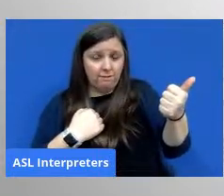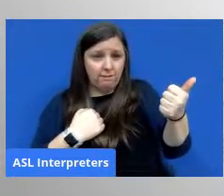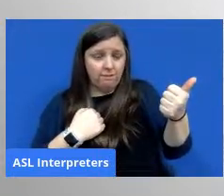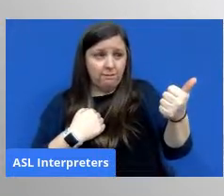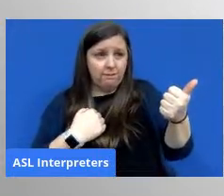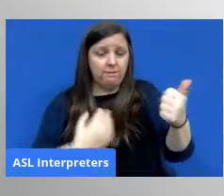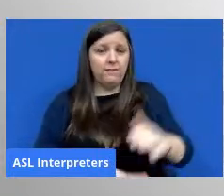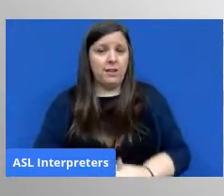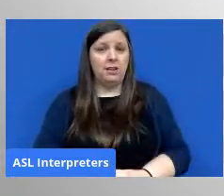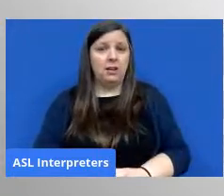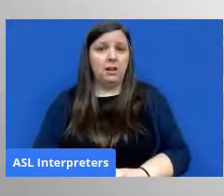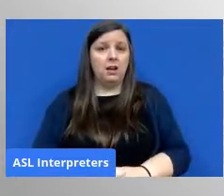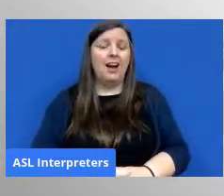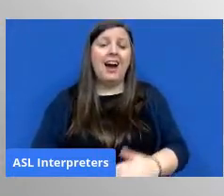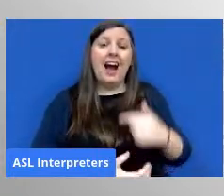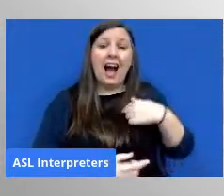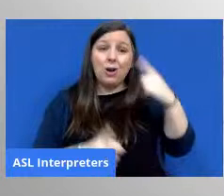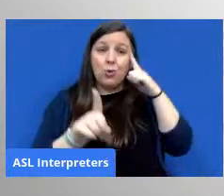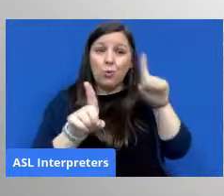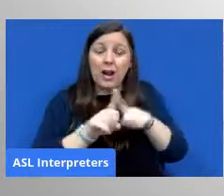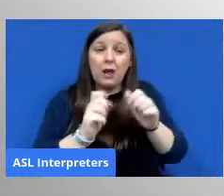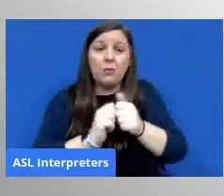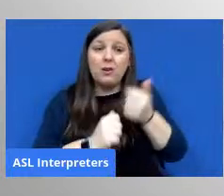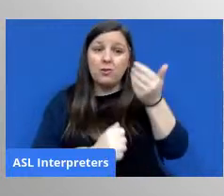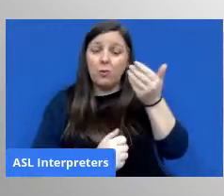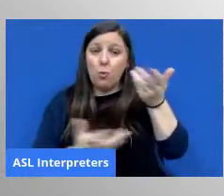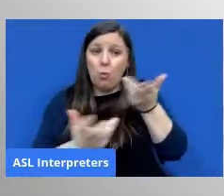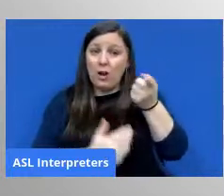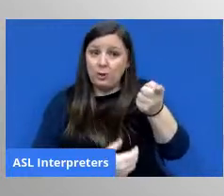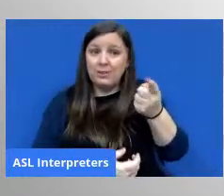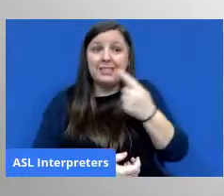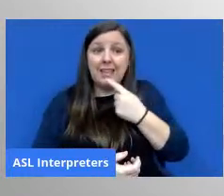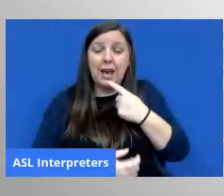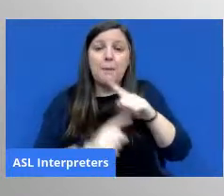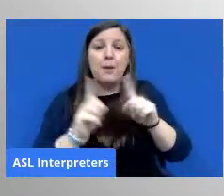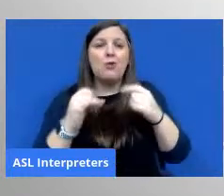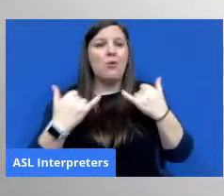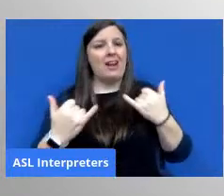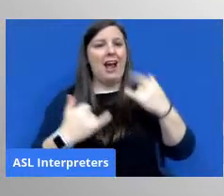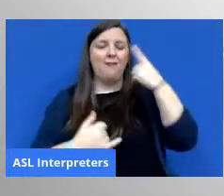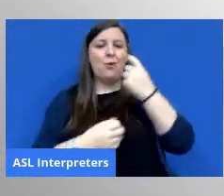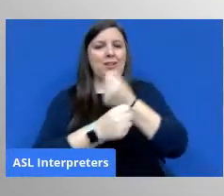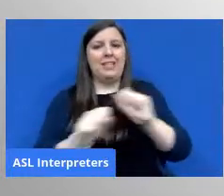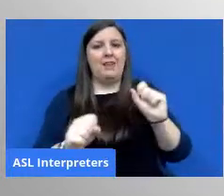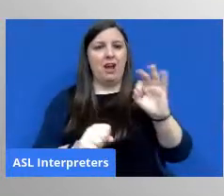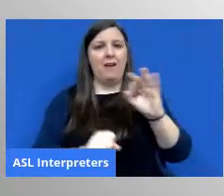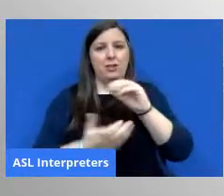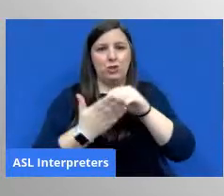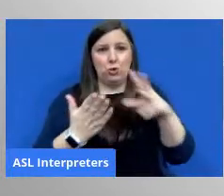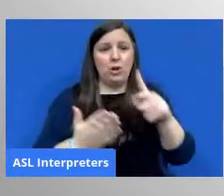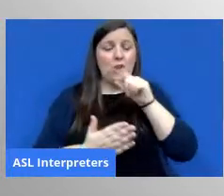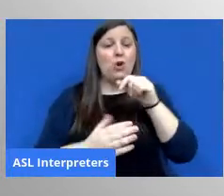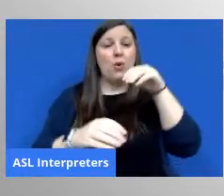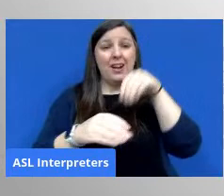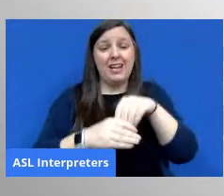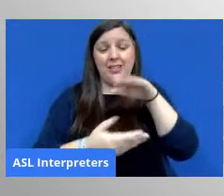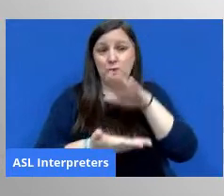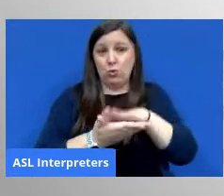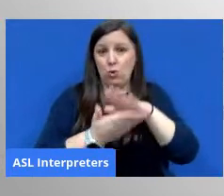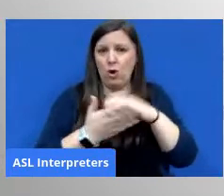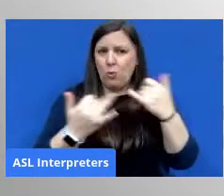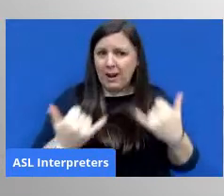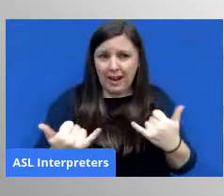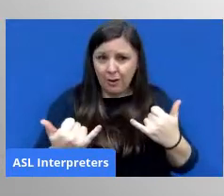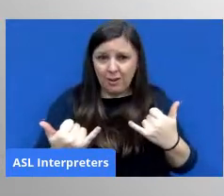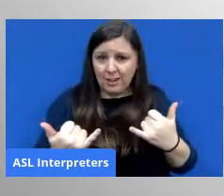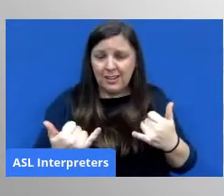like I agree with what you're saying, but I just right now for the safety of our students who are in the schools right now, like what would,